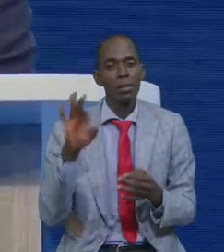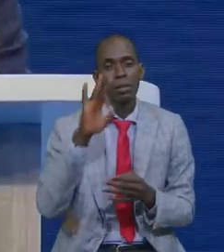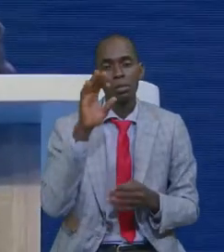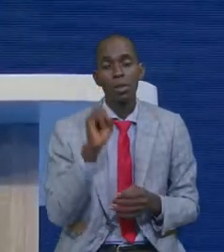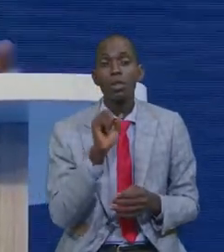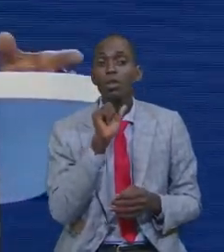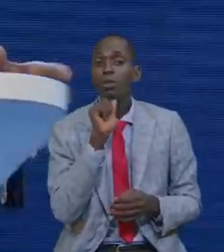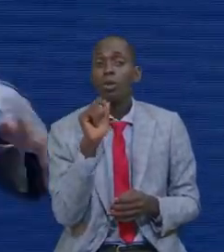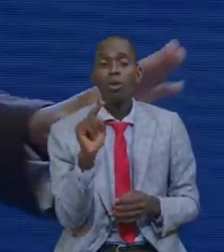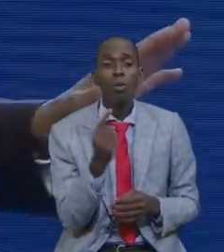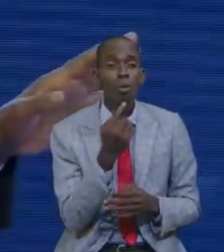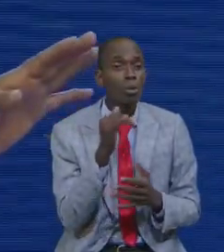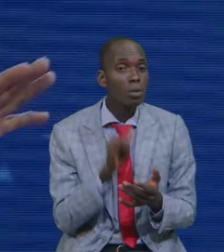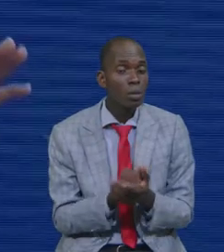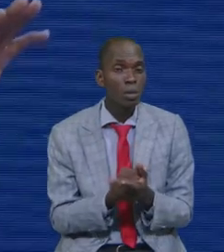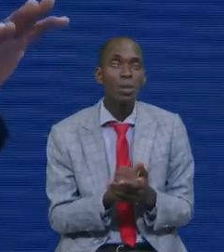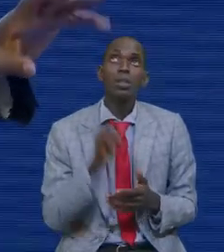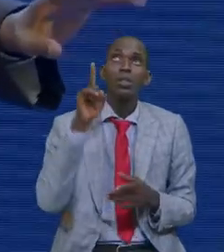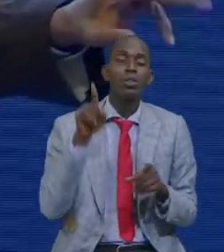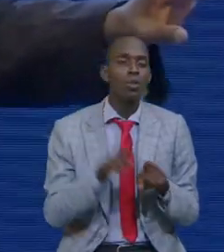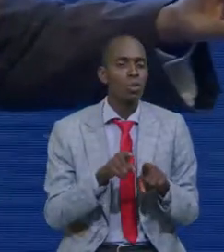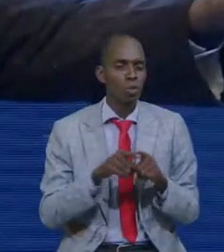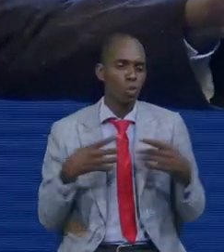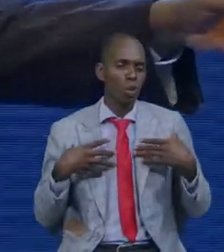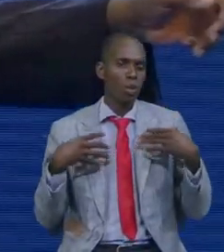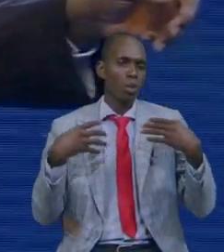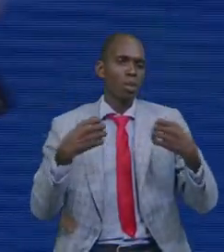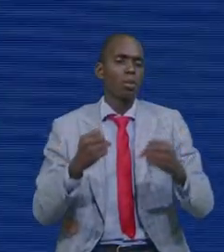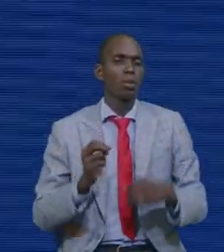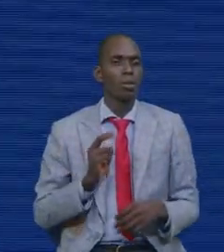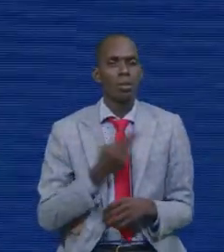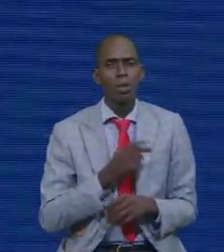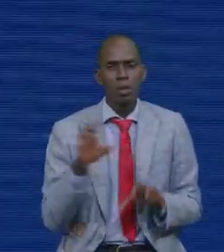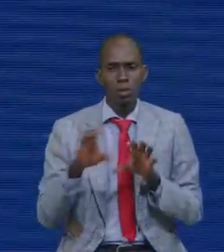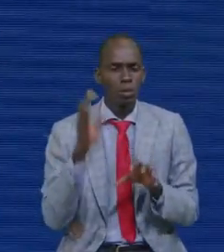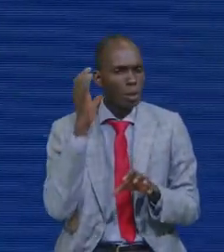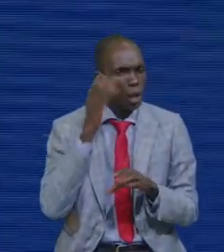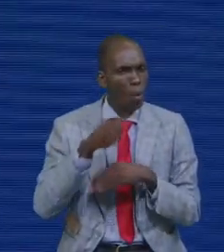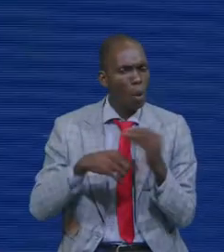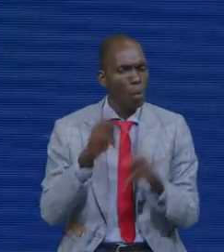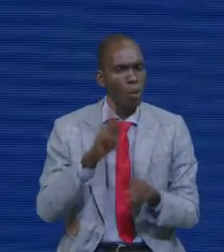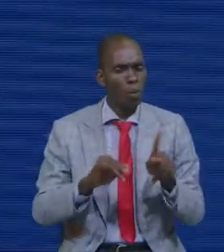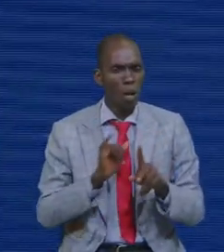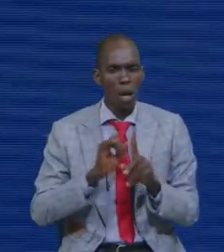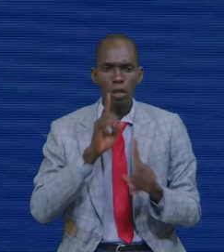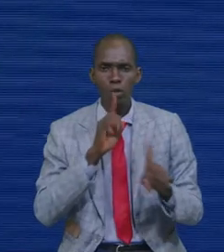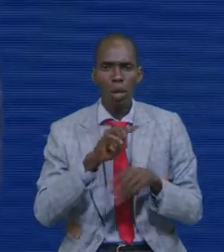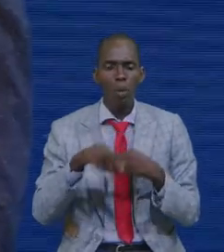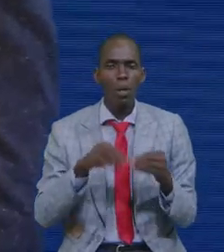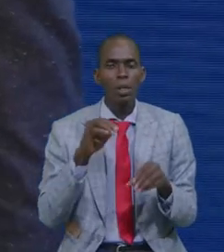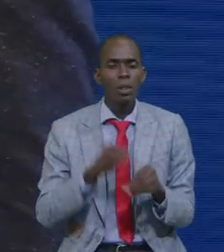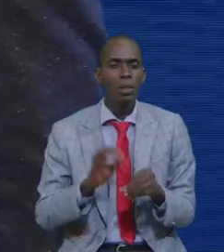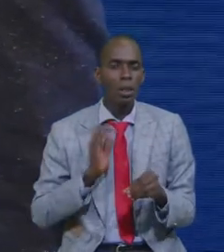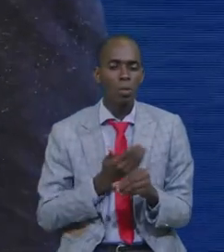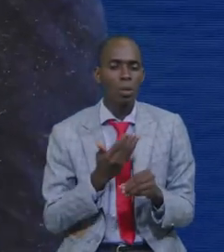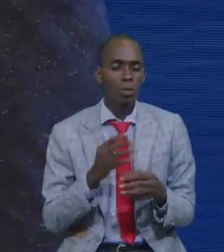that, he also cures us. Did you hear about those I spoke about? In our story in